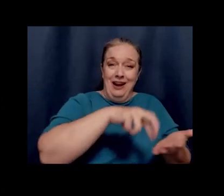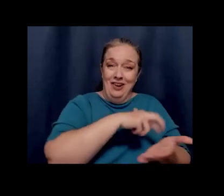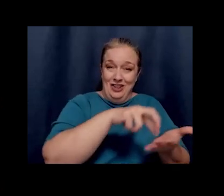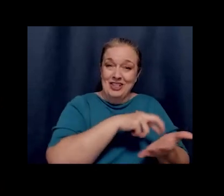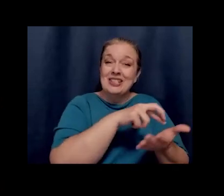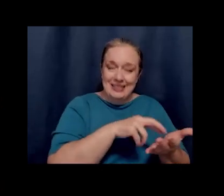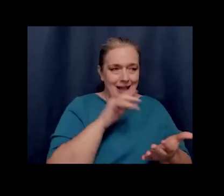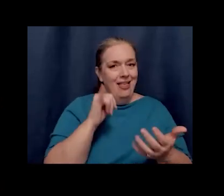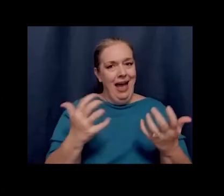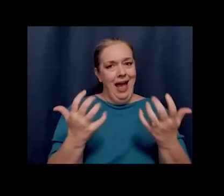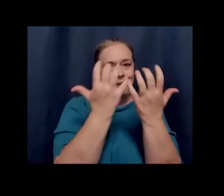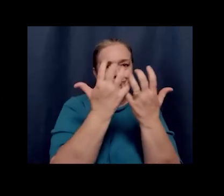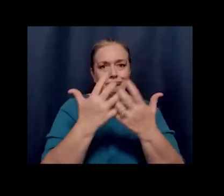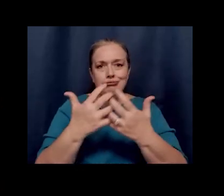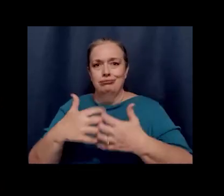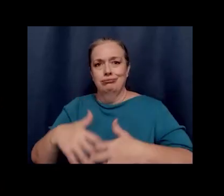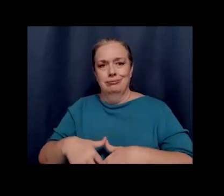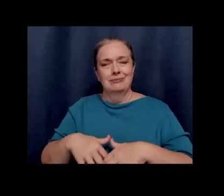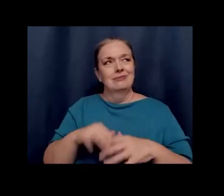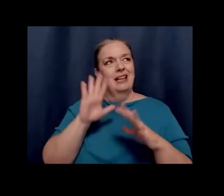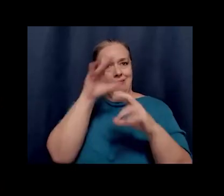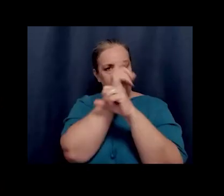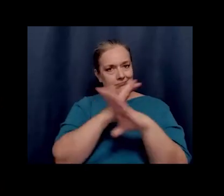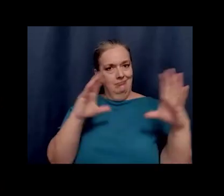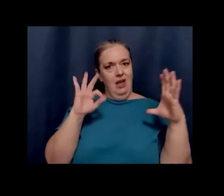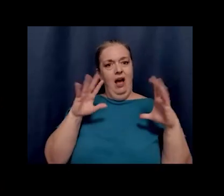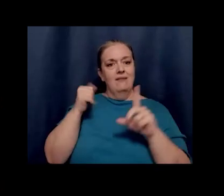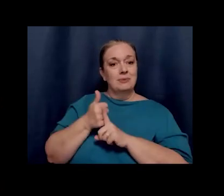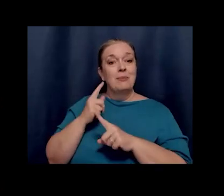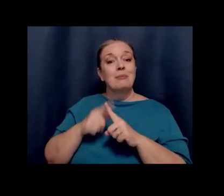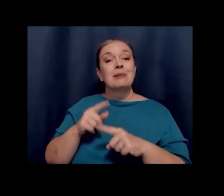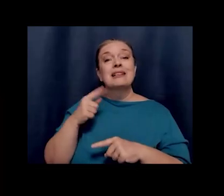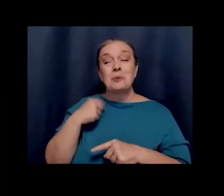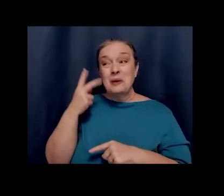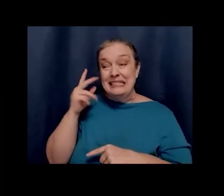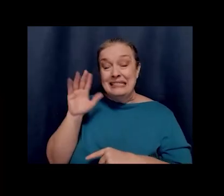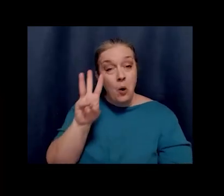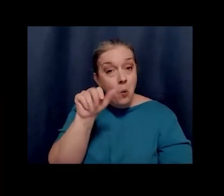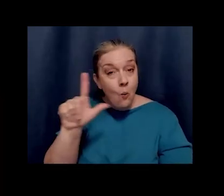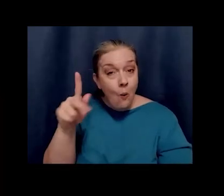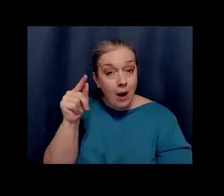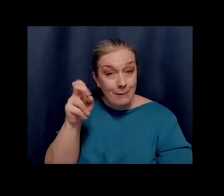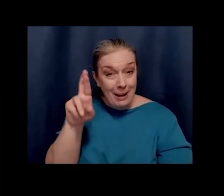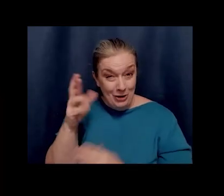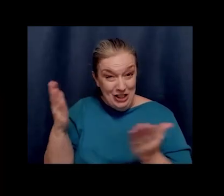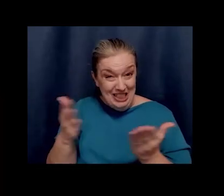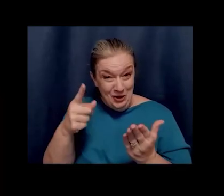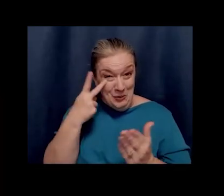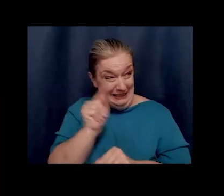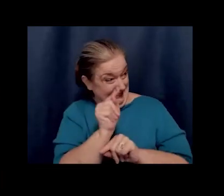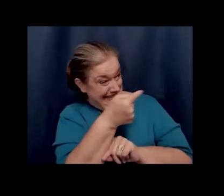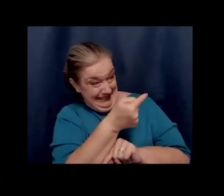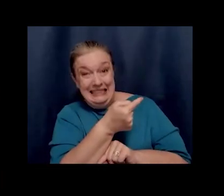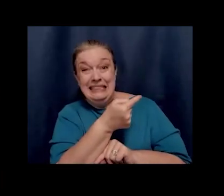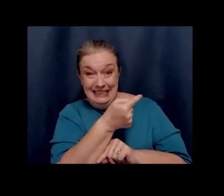what they ultimately created, as does seeing the preserved wallpaper we get to view when we visit James Castle House. One can